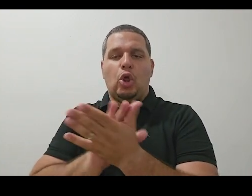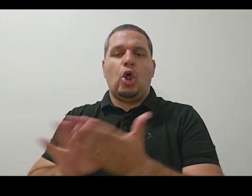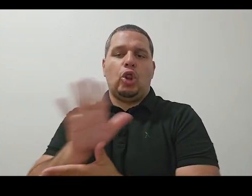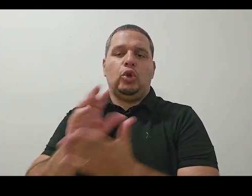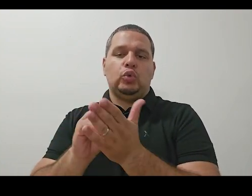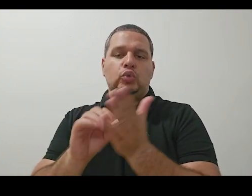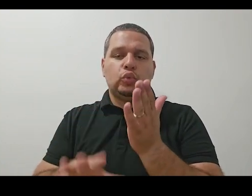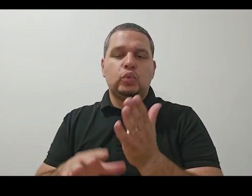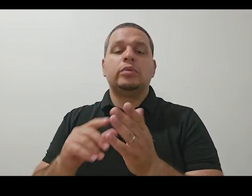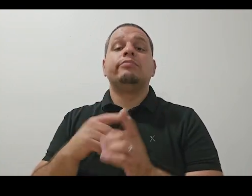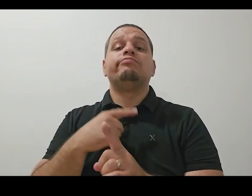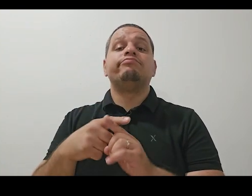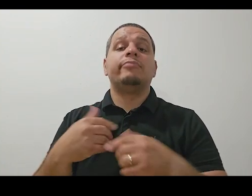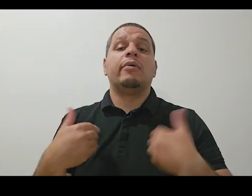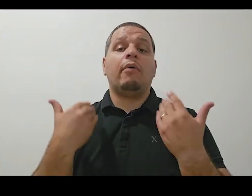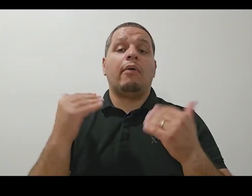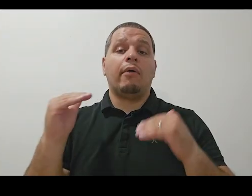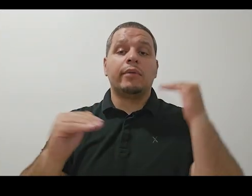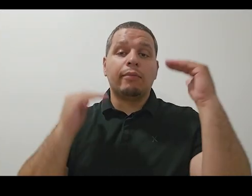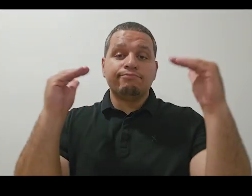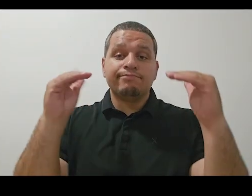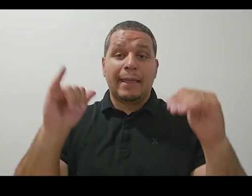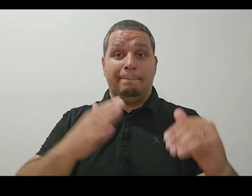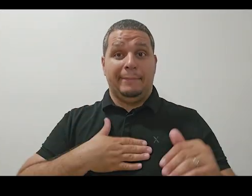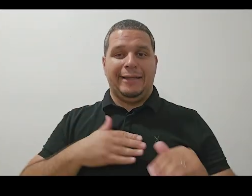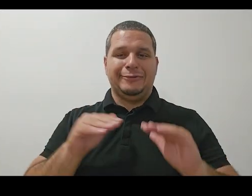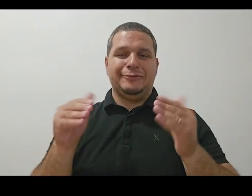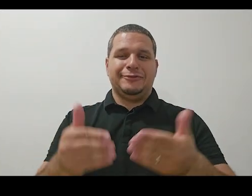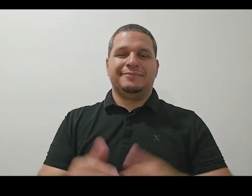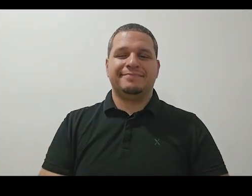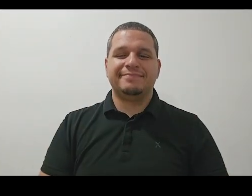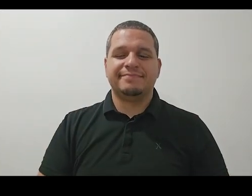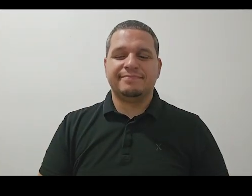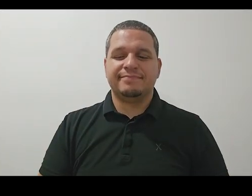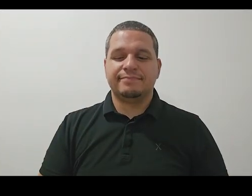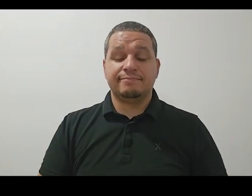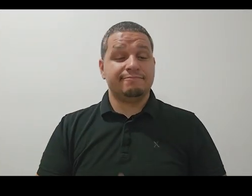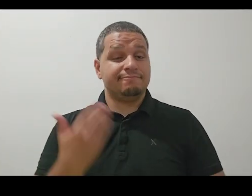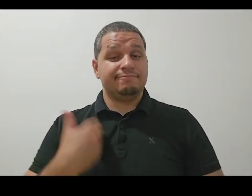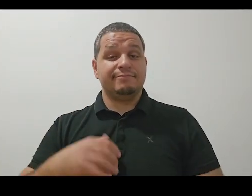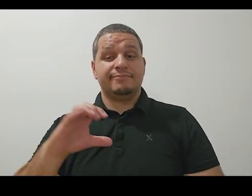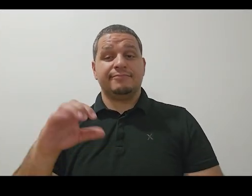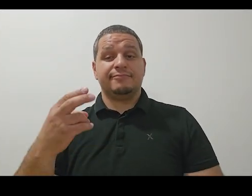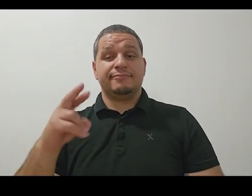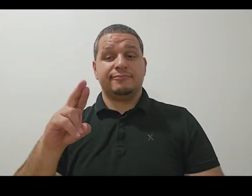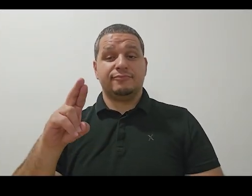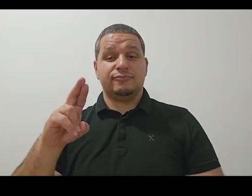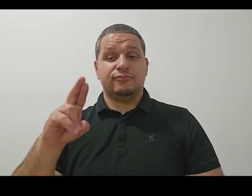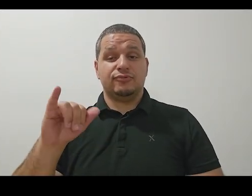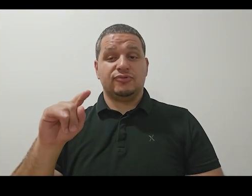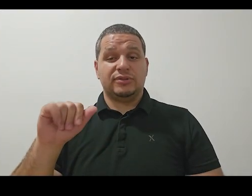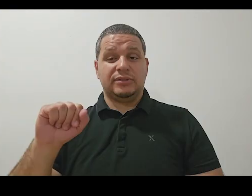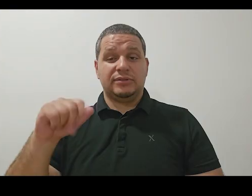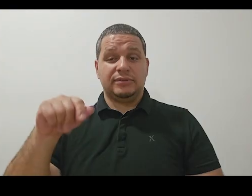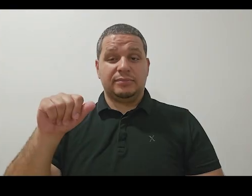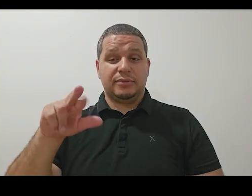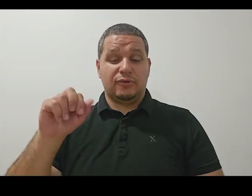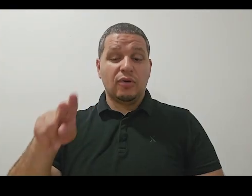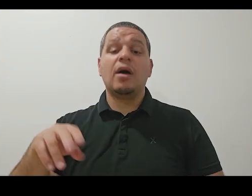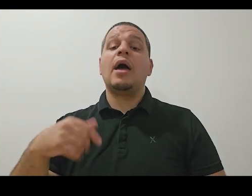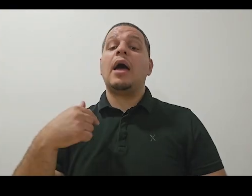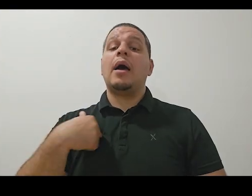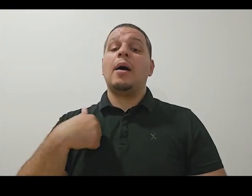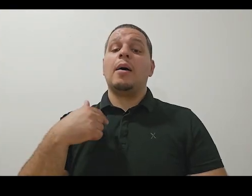adults. So that's my introduction. So this is Christina Sparrow. So I'm a certified public accountant by